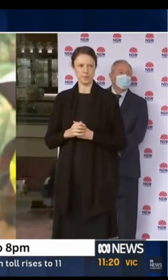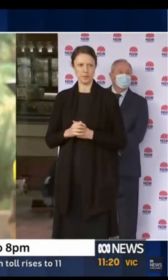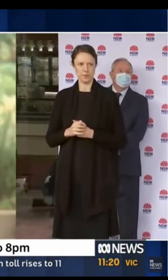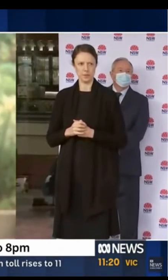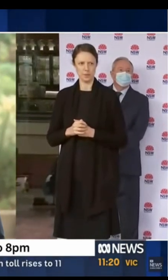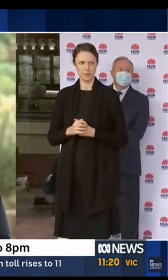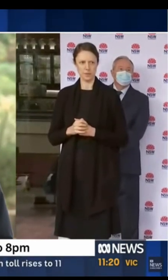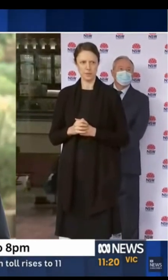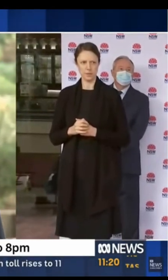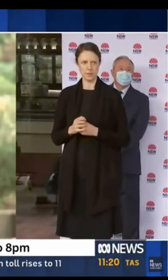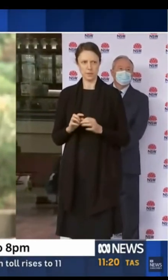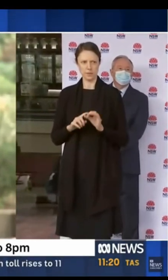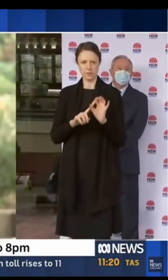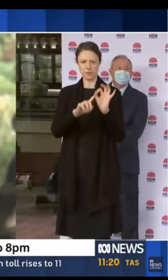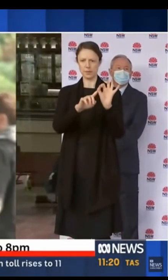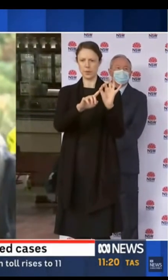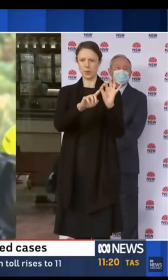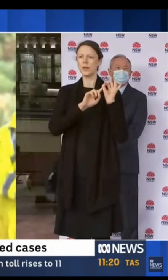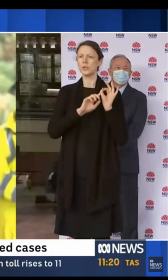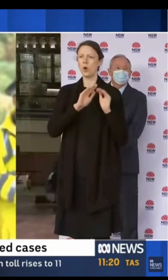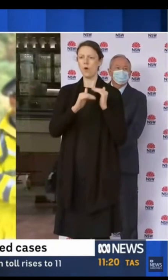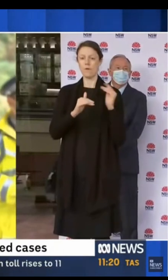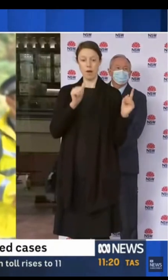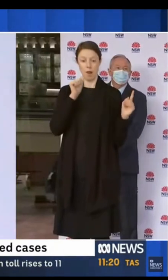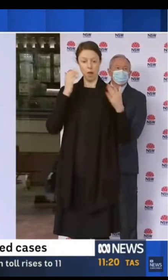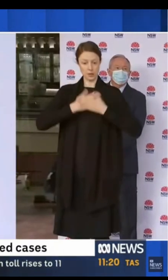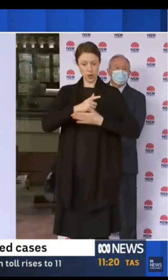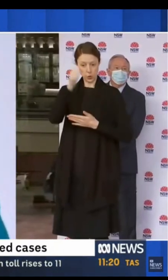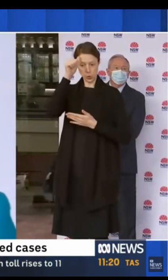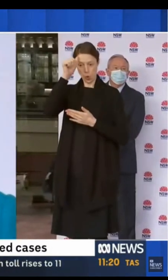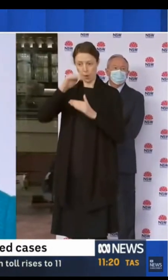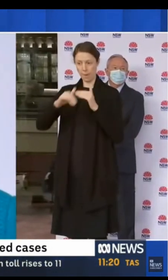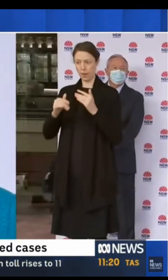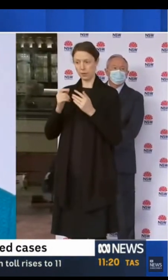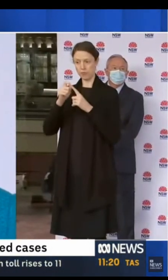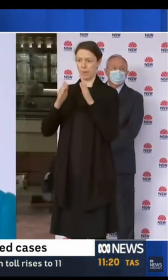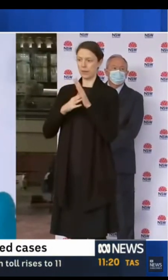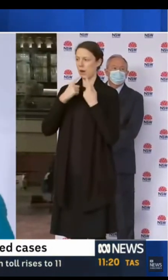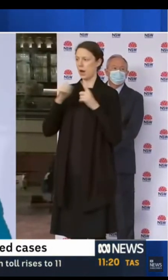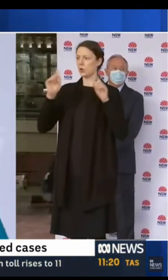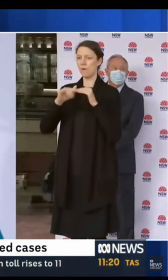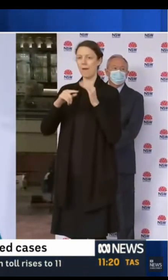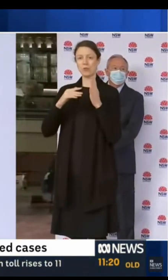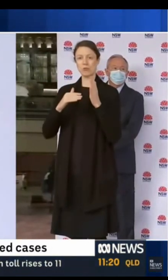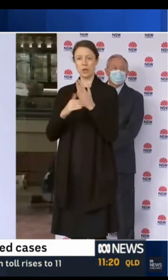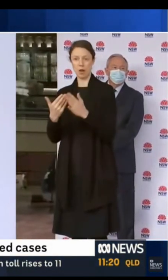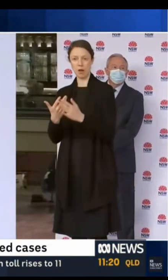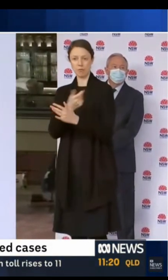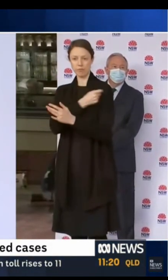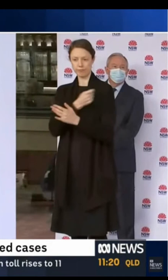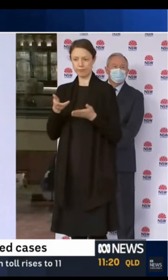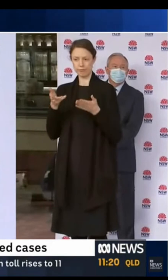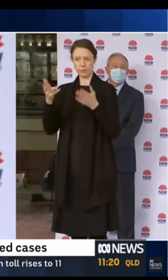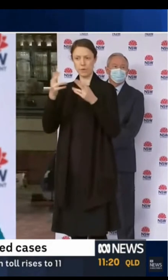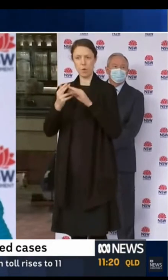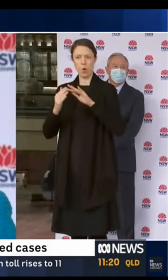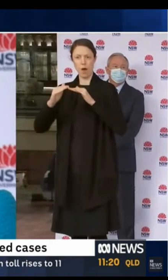the Prime Minister's AstraZeneca announcement last night? Did you know about that prior to the announcement? Well, look, the New